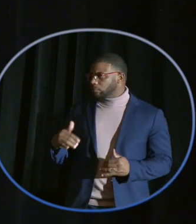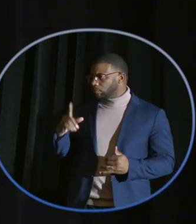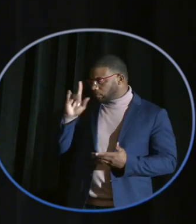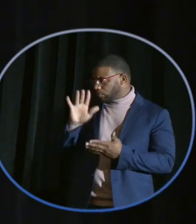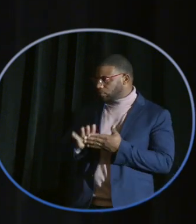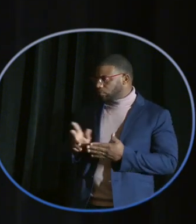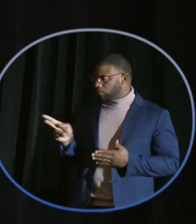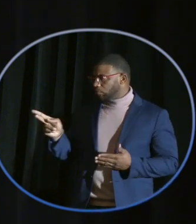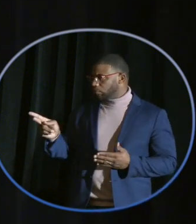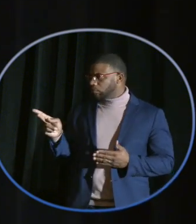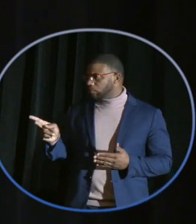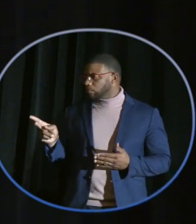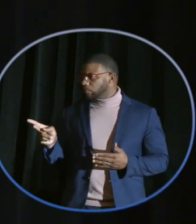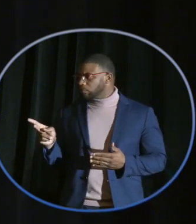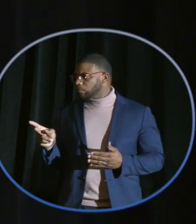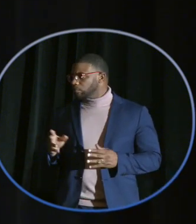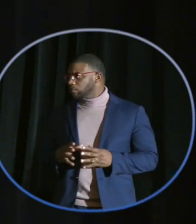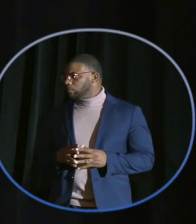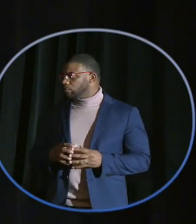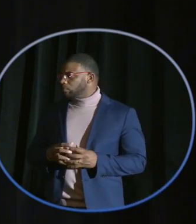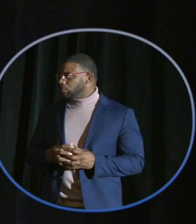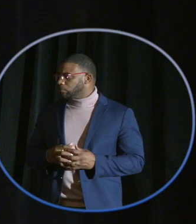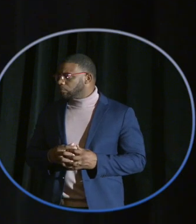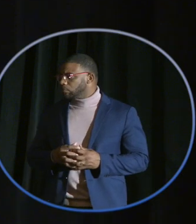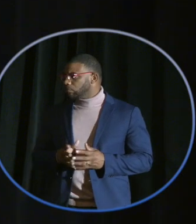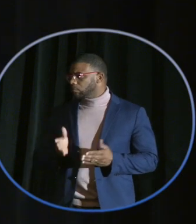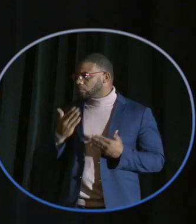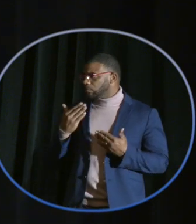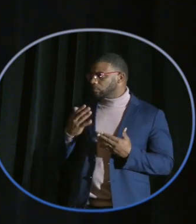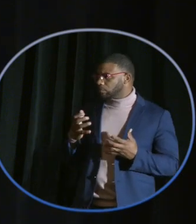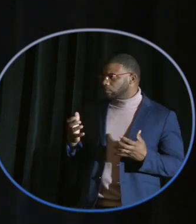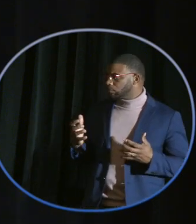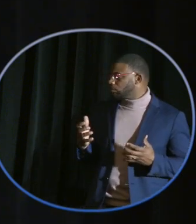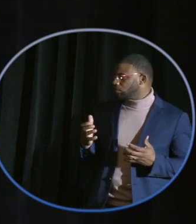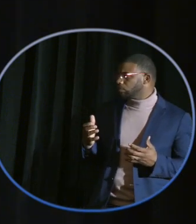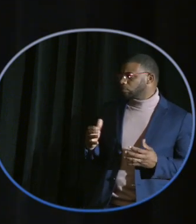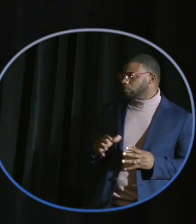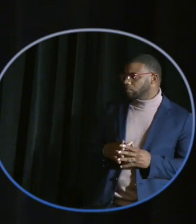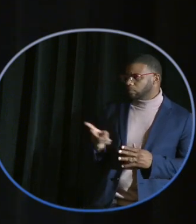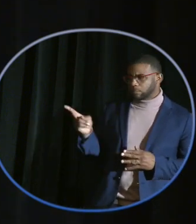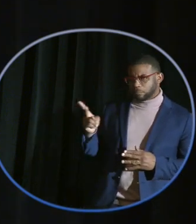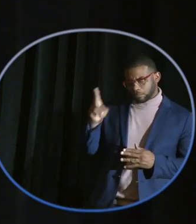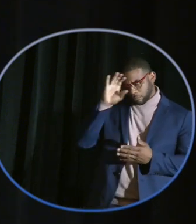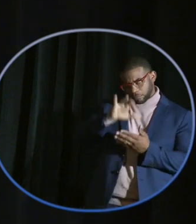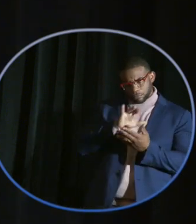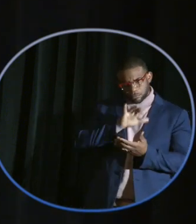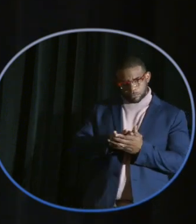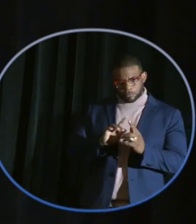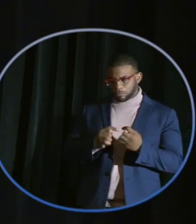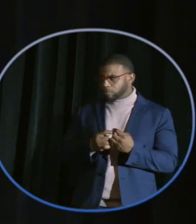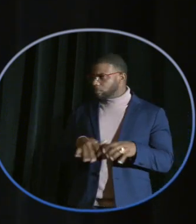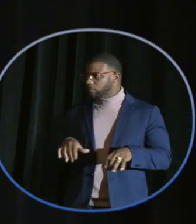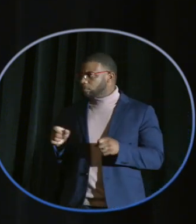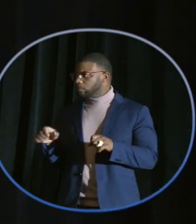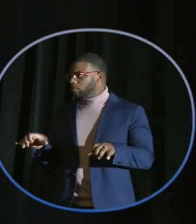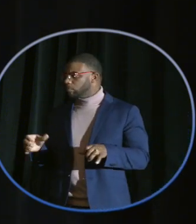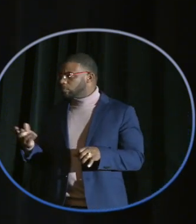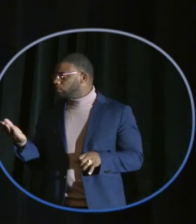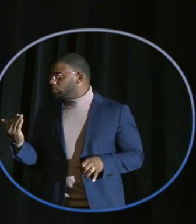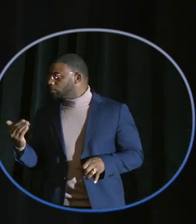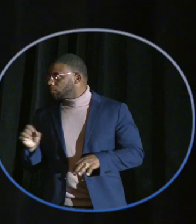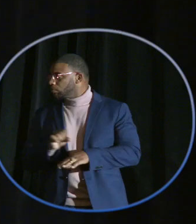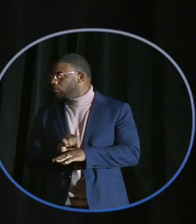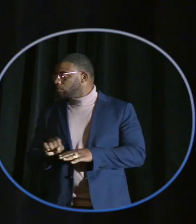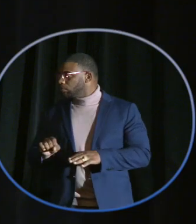do believe Miss Robin is here. Thank you so much. And Mr. Murphy, thank you so much. We're going to ask you to come up to